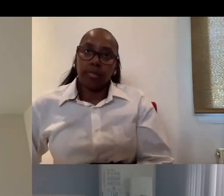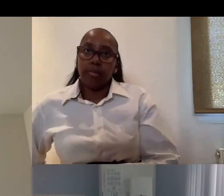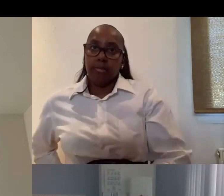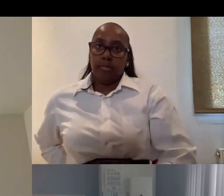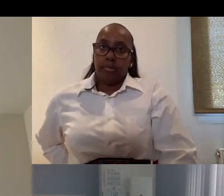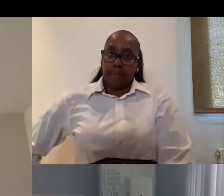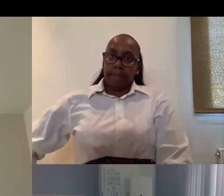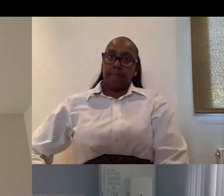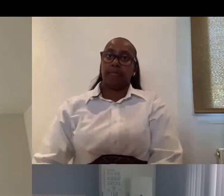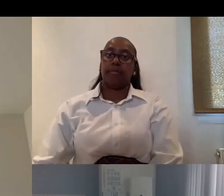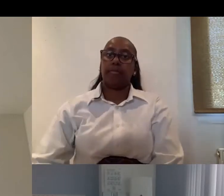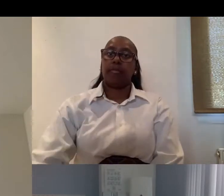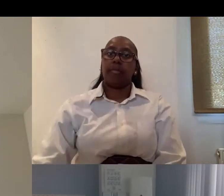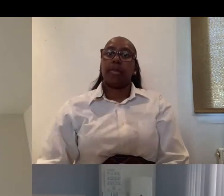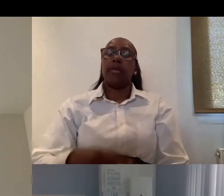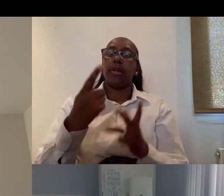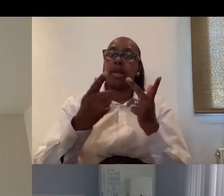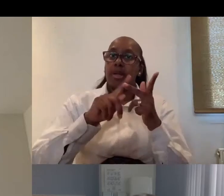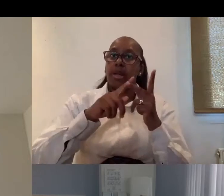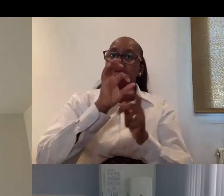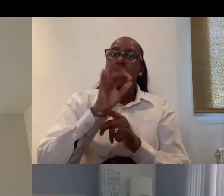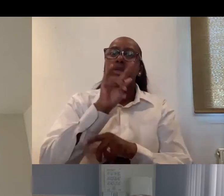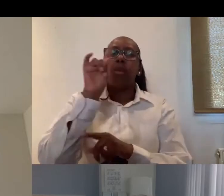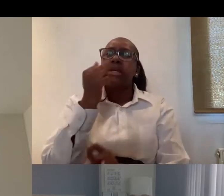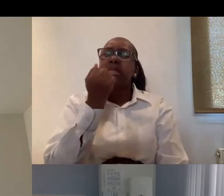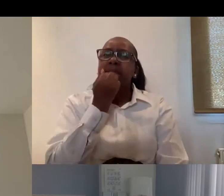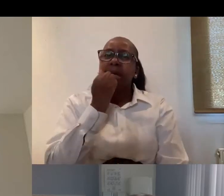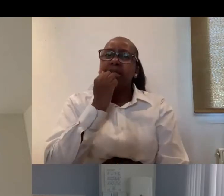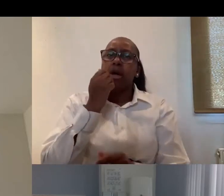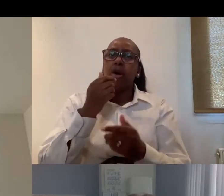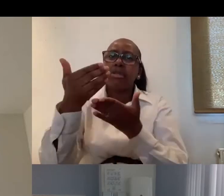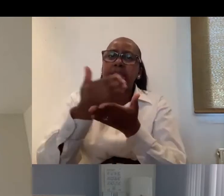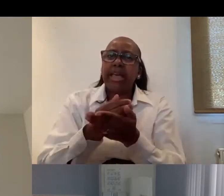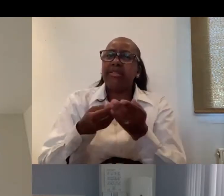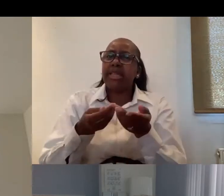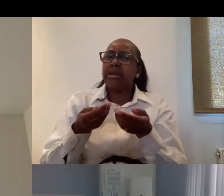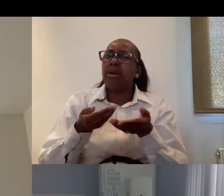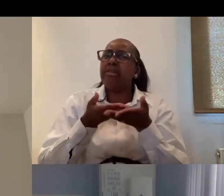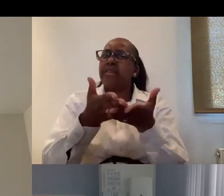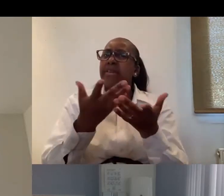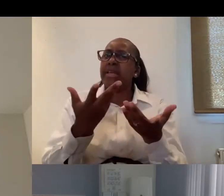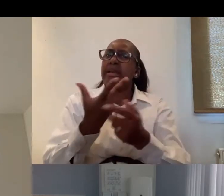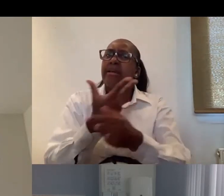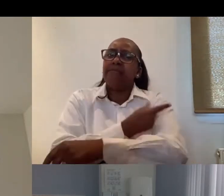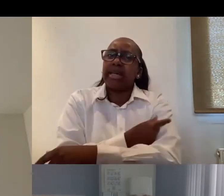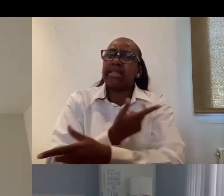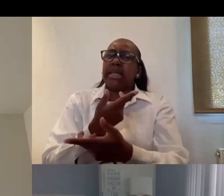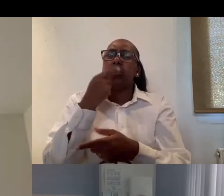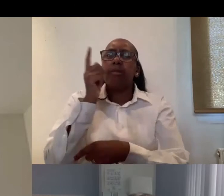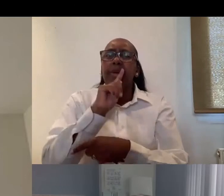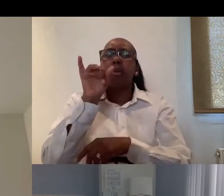Fantastic, thank you. The next question is, what is the data on the safety of giving the vaccine to somebody who's having immune